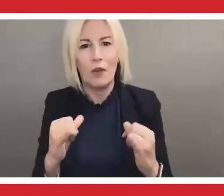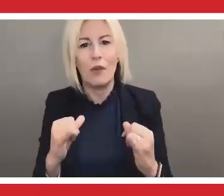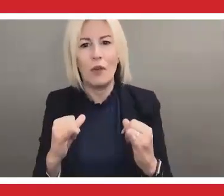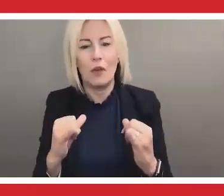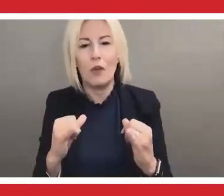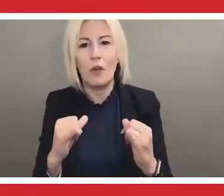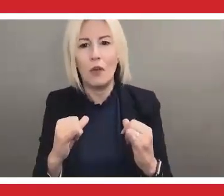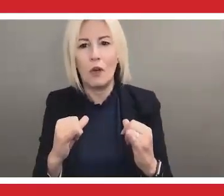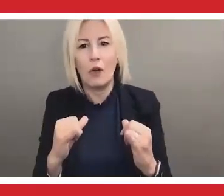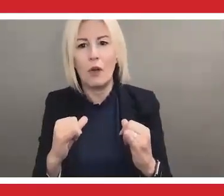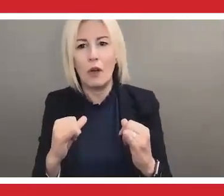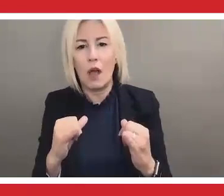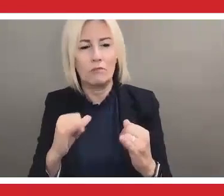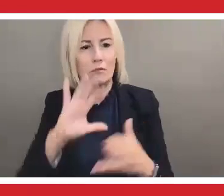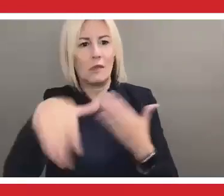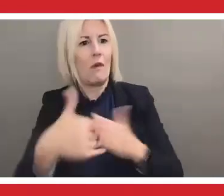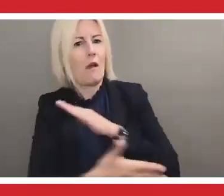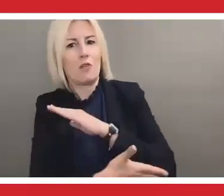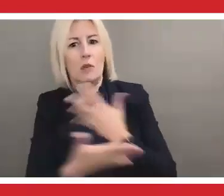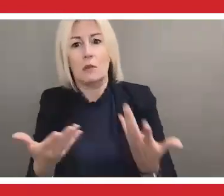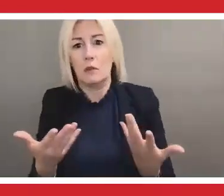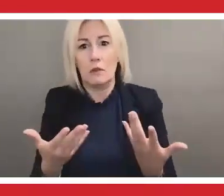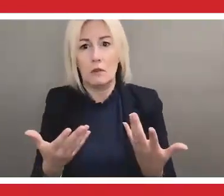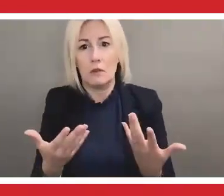across countries and could have been actually replicated.